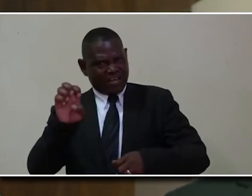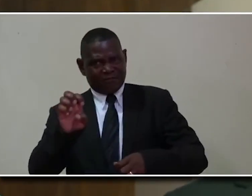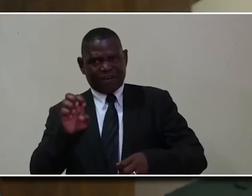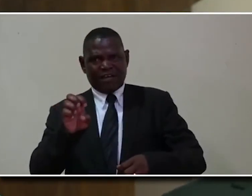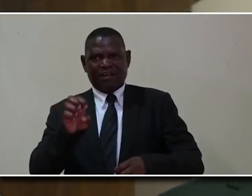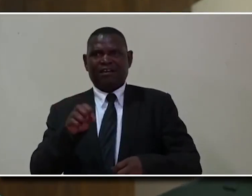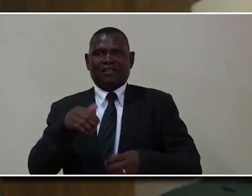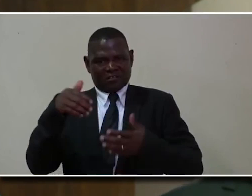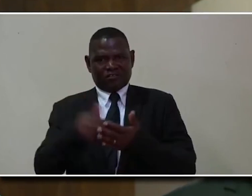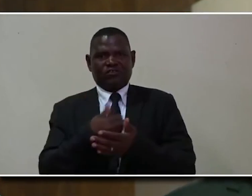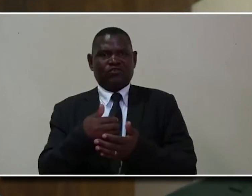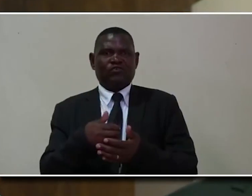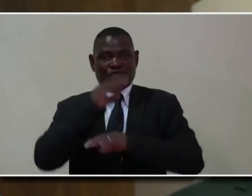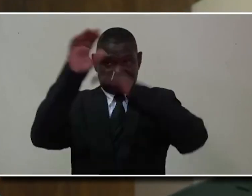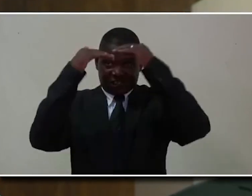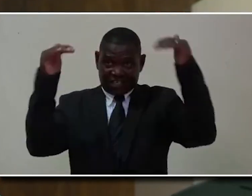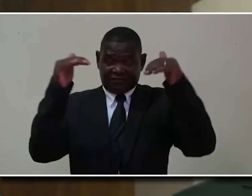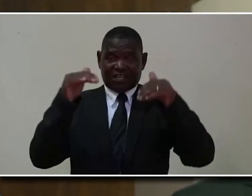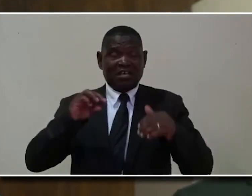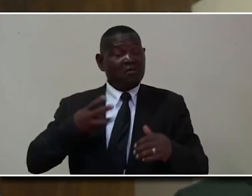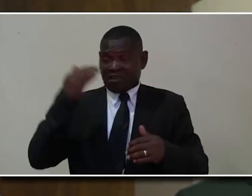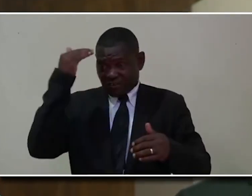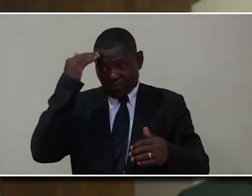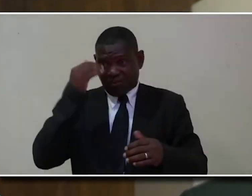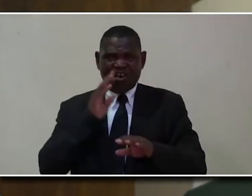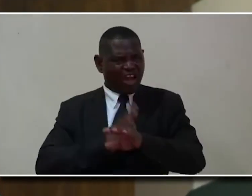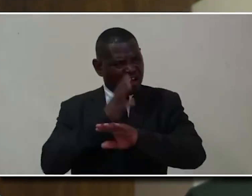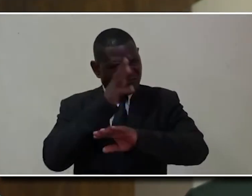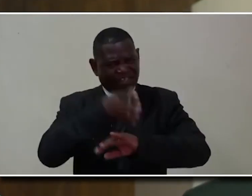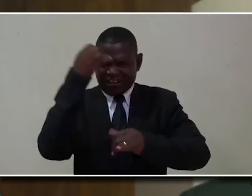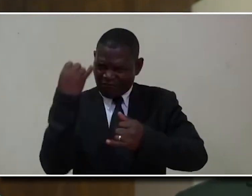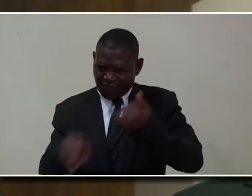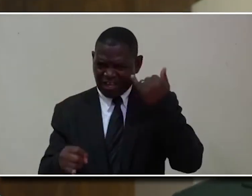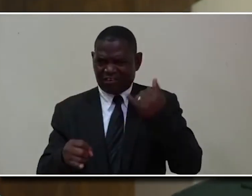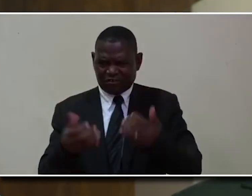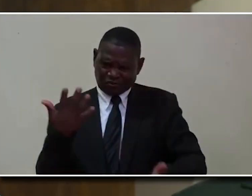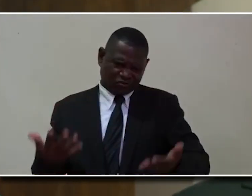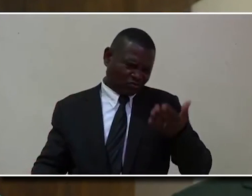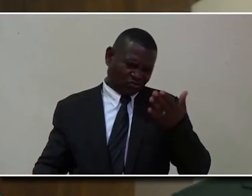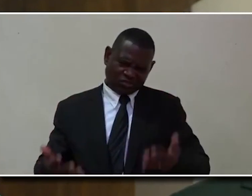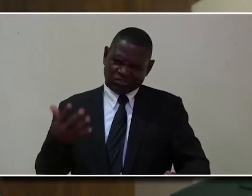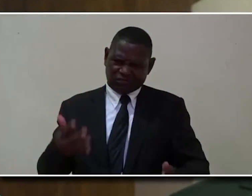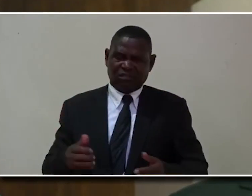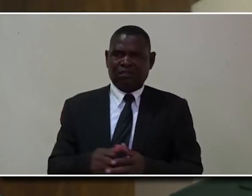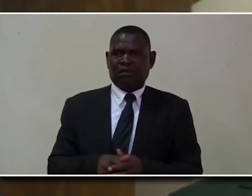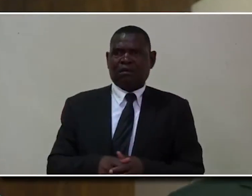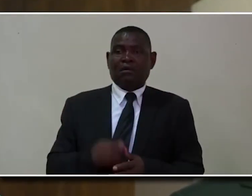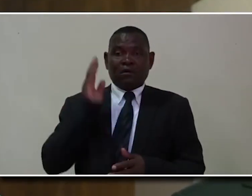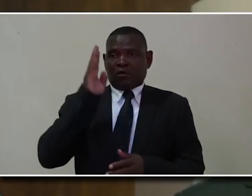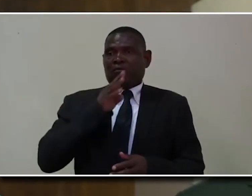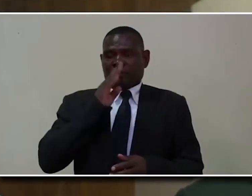chilengedwe cha sopano. We know that after the final judgment, tidziwa kuti pambuyo pachiweruzo chomalizira, there will be a new